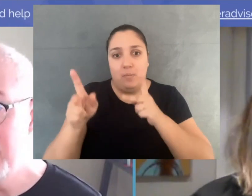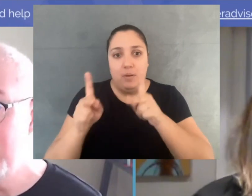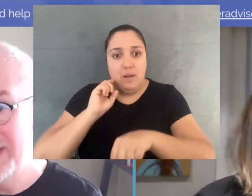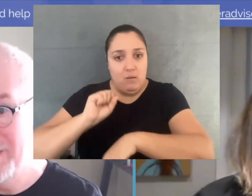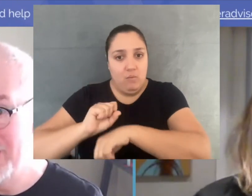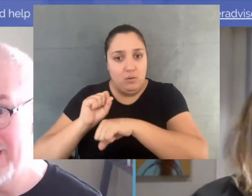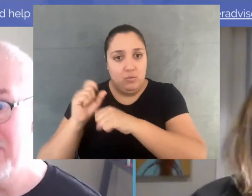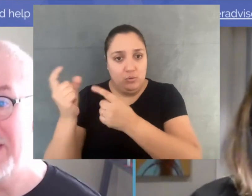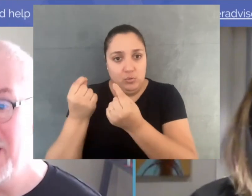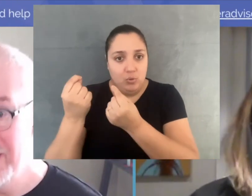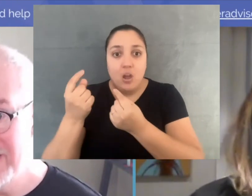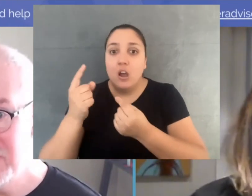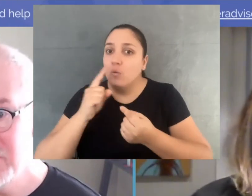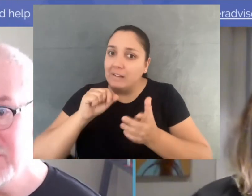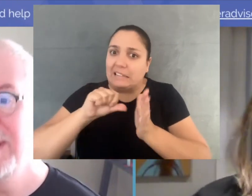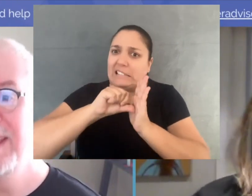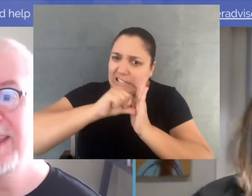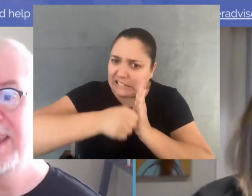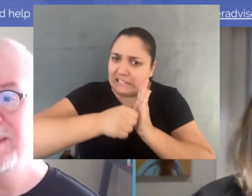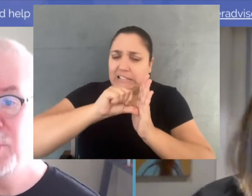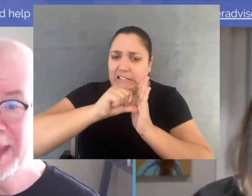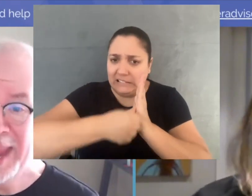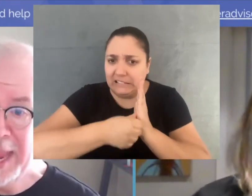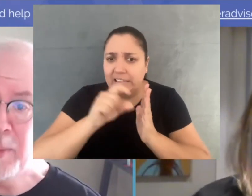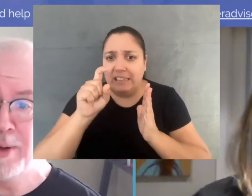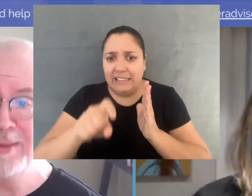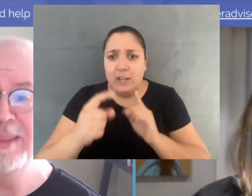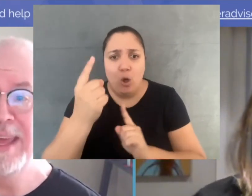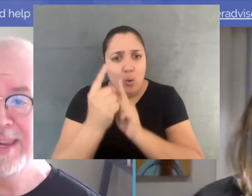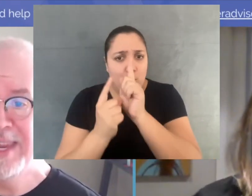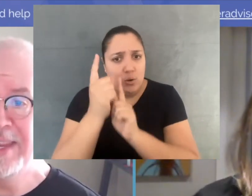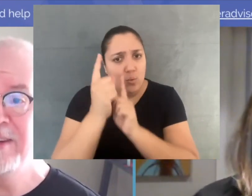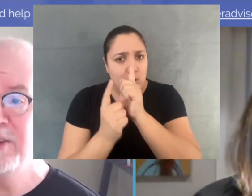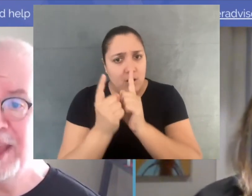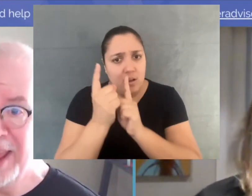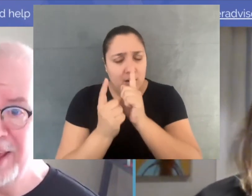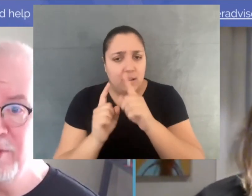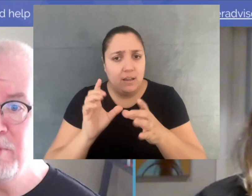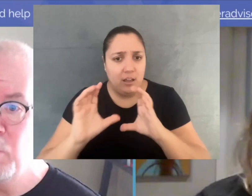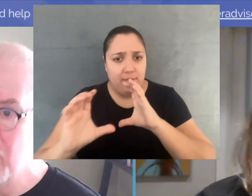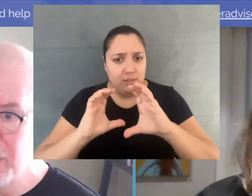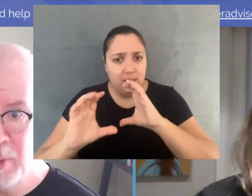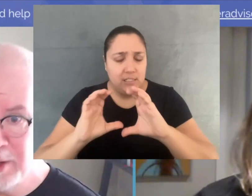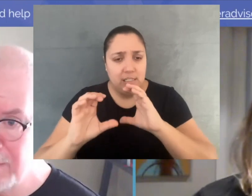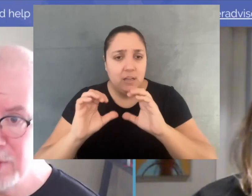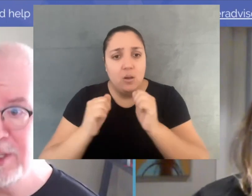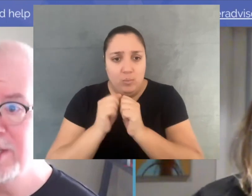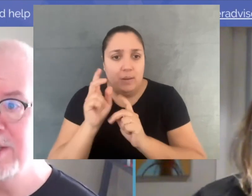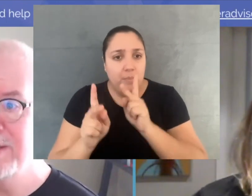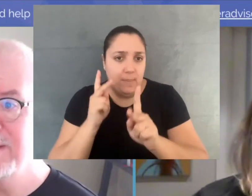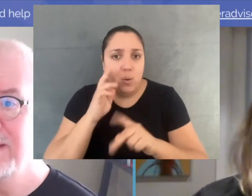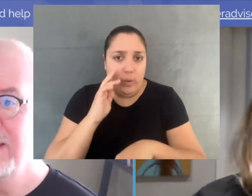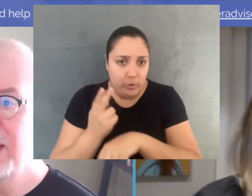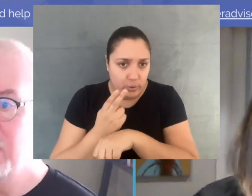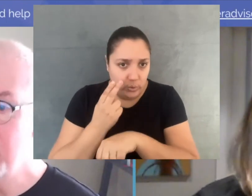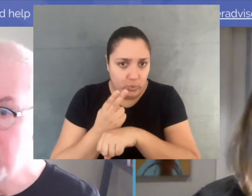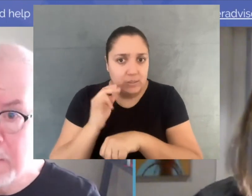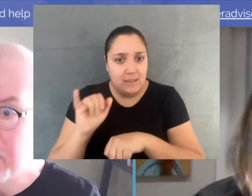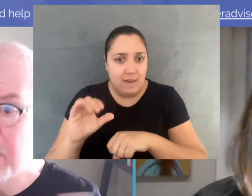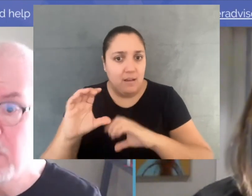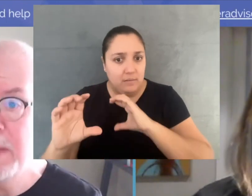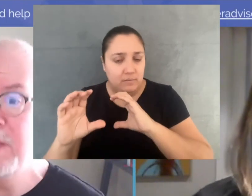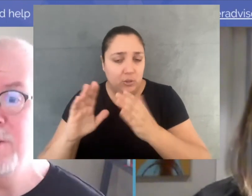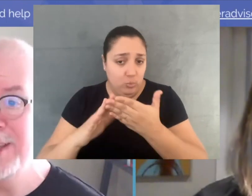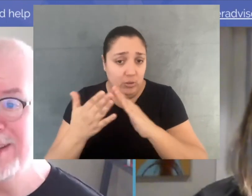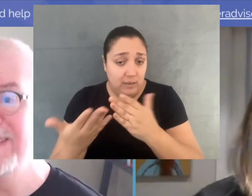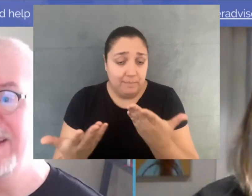that I do, and I know that a lot of my colleagues do, is we hammer that need to have one-on-one conversations with the people